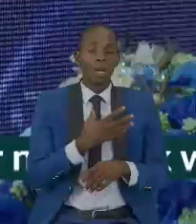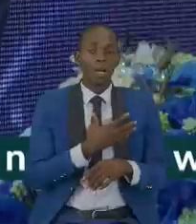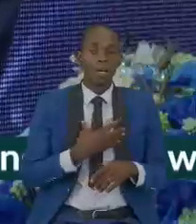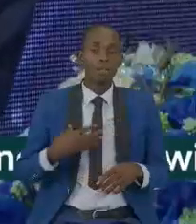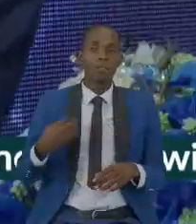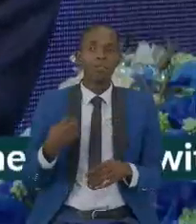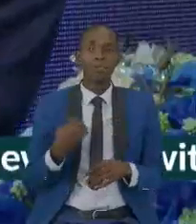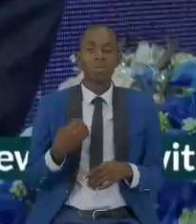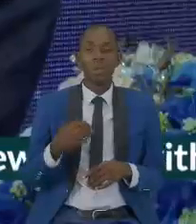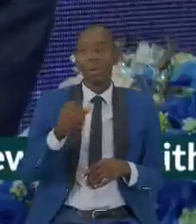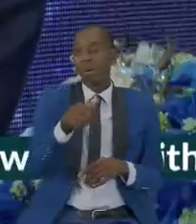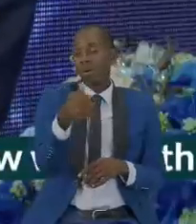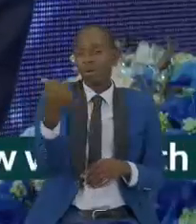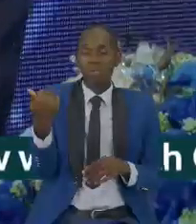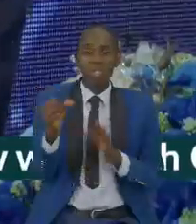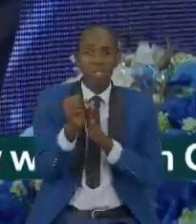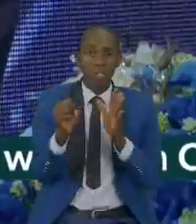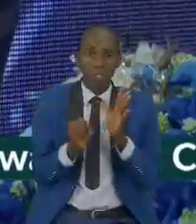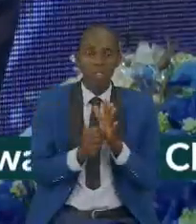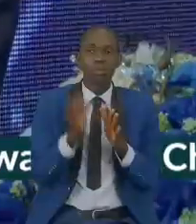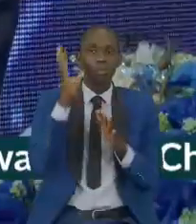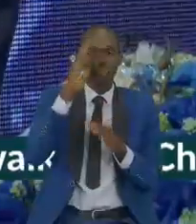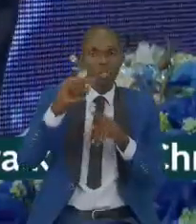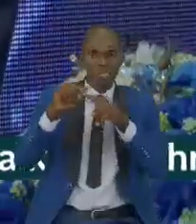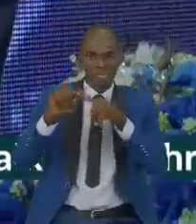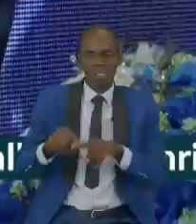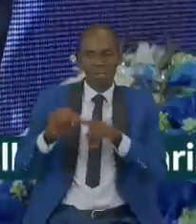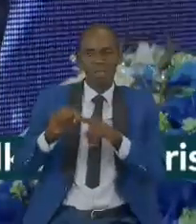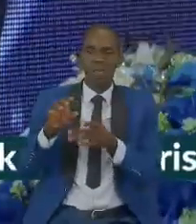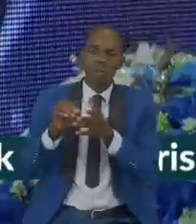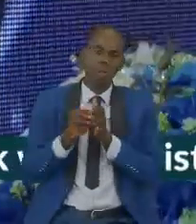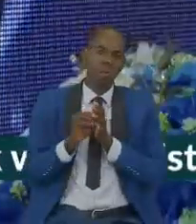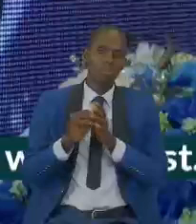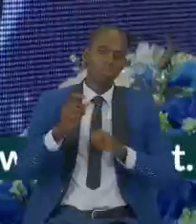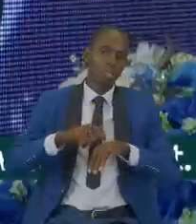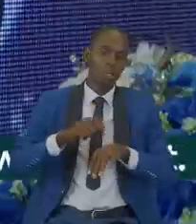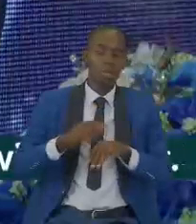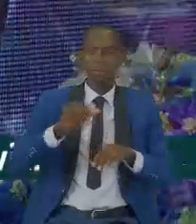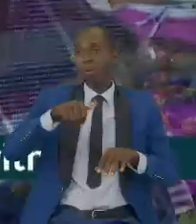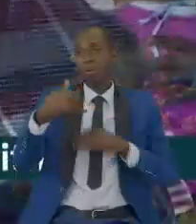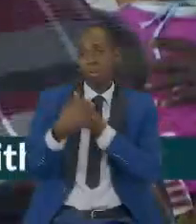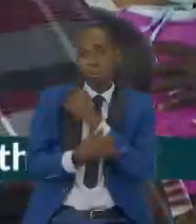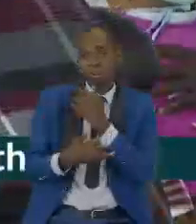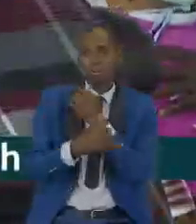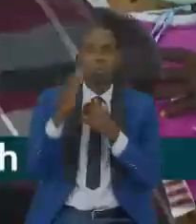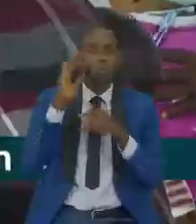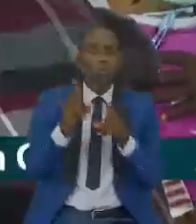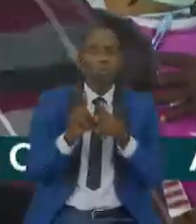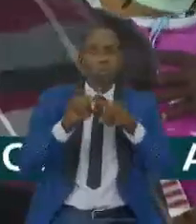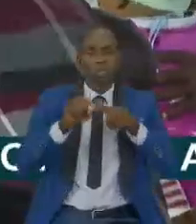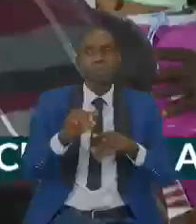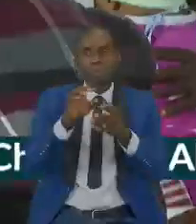with the 4 p.m. of our local time in Nigeria. Please, let's